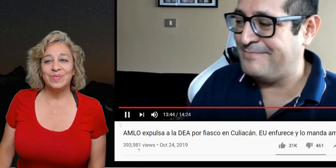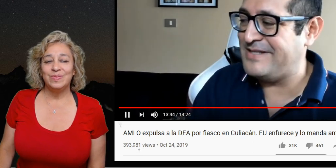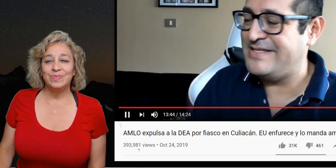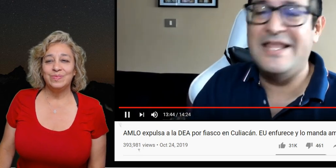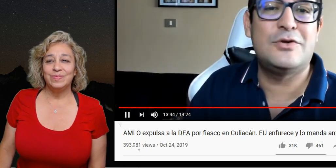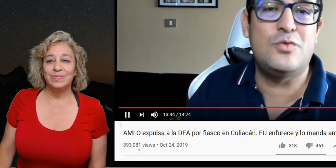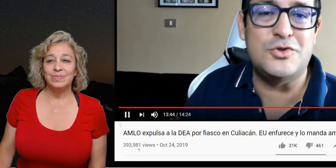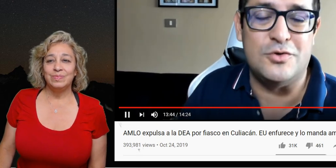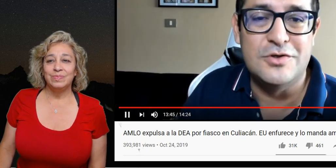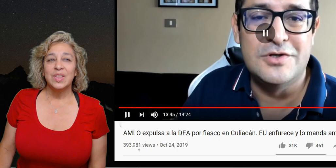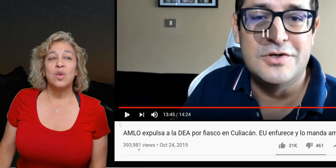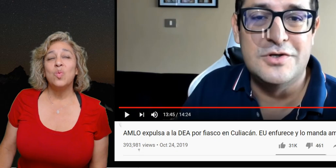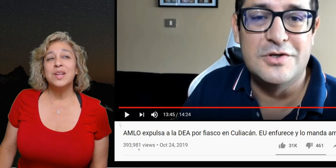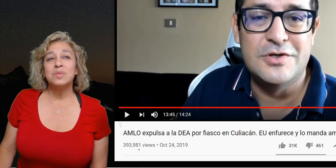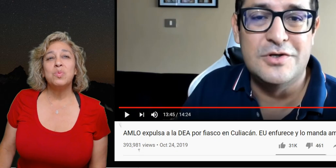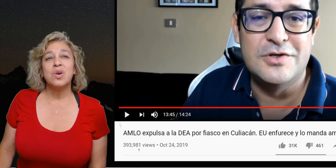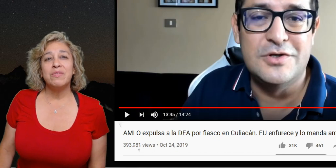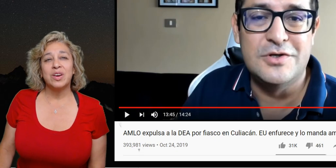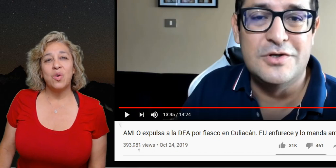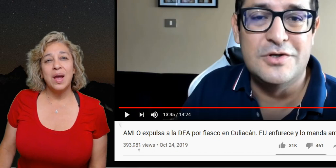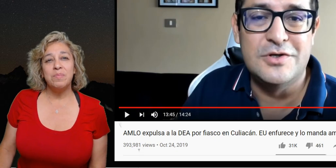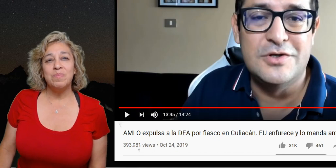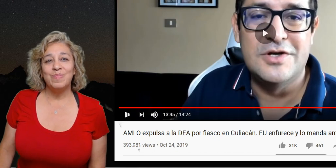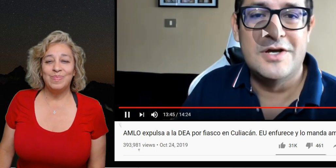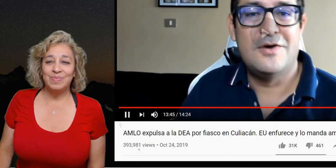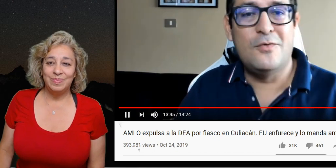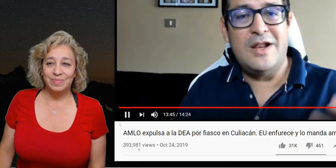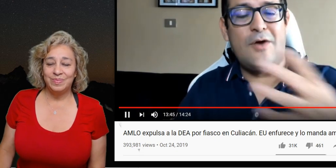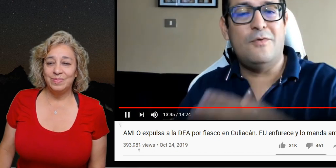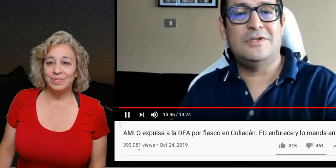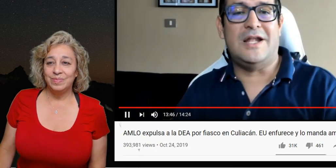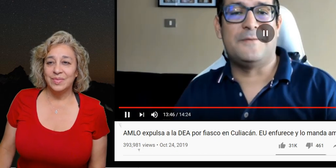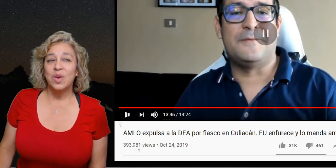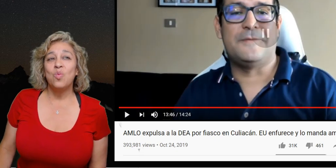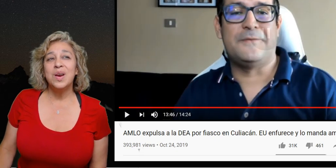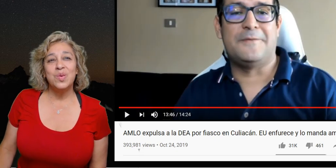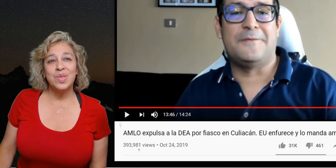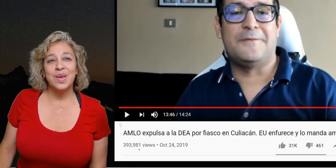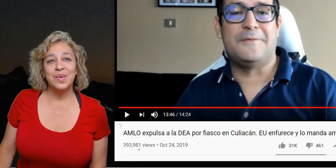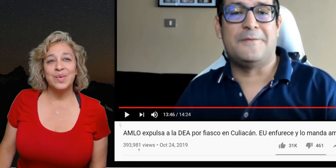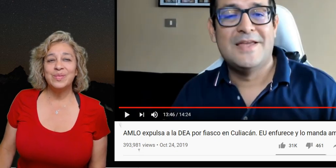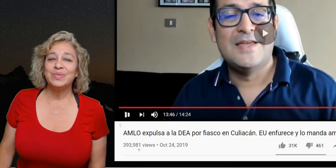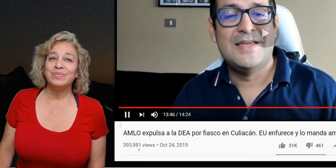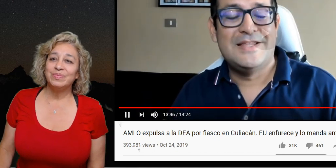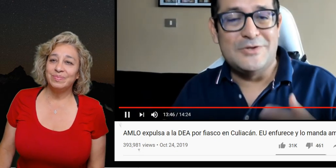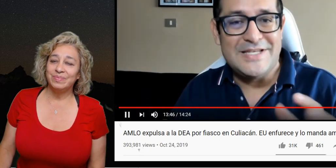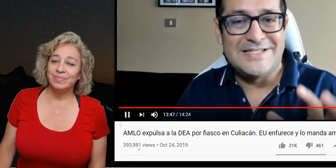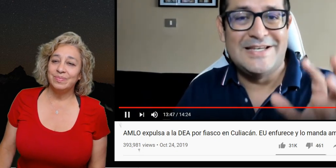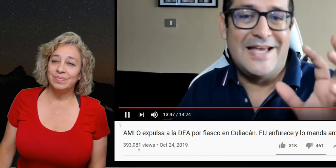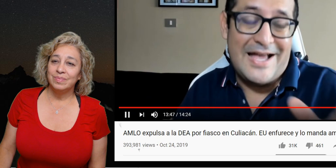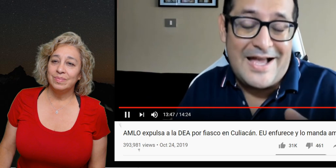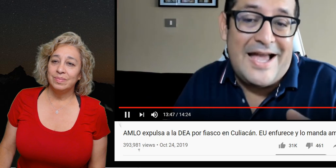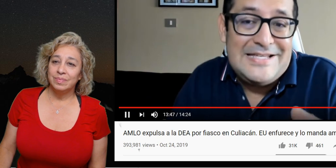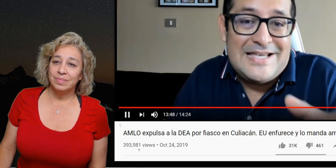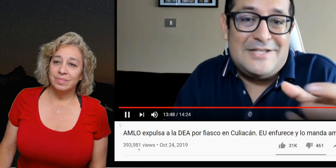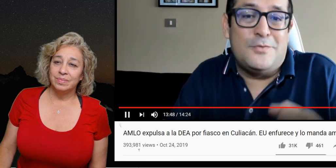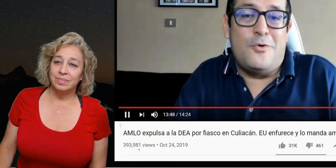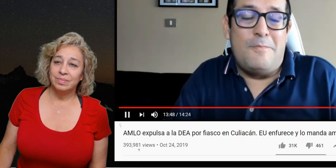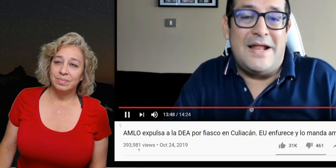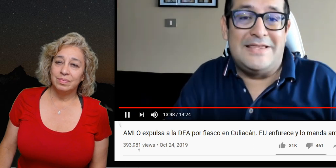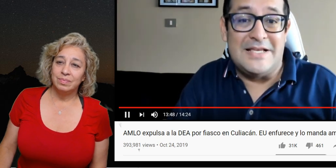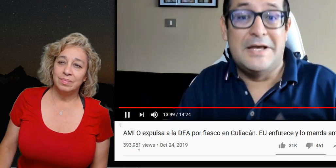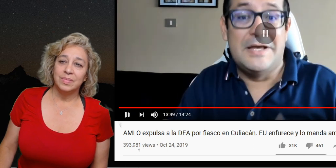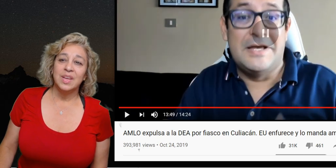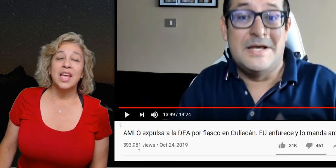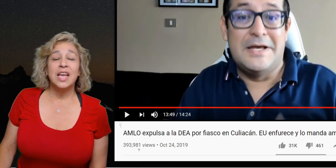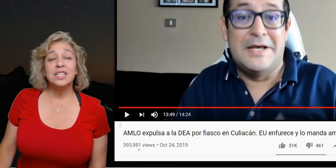Es más delictuoso. What is more of a crime? Una u otra. One or the other. Entonces, ahí se ha dicho un poco